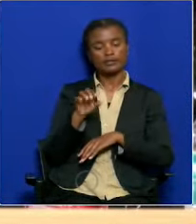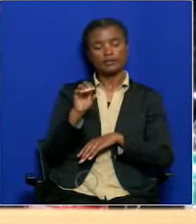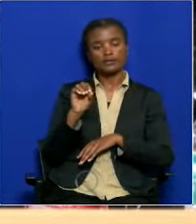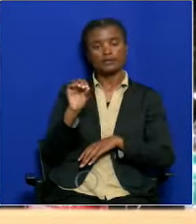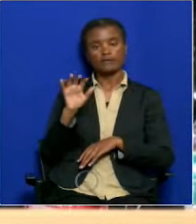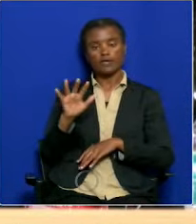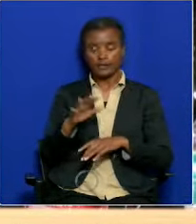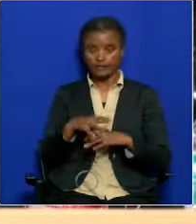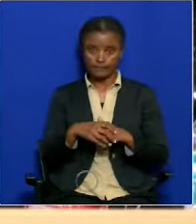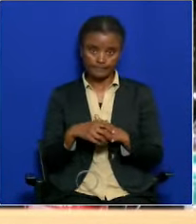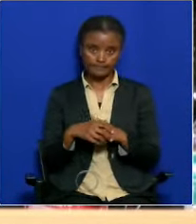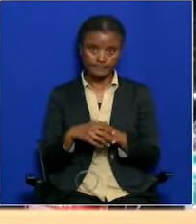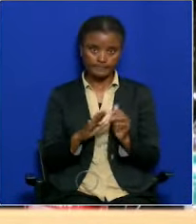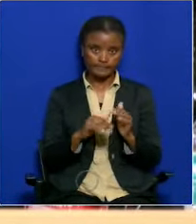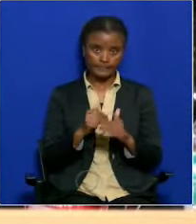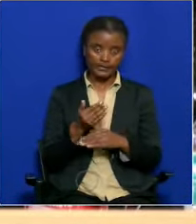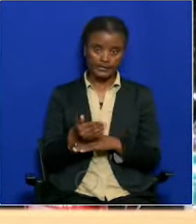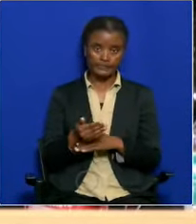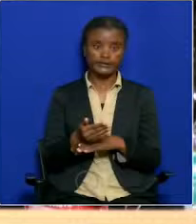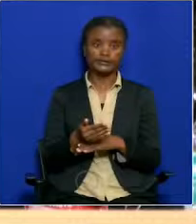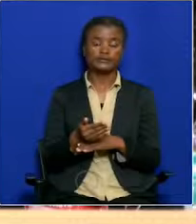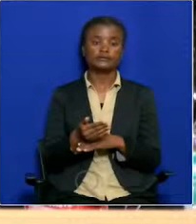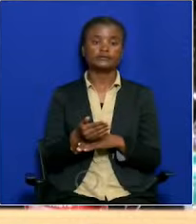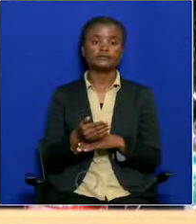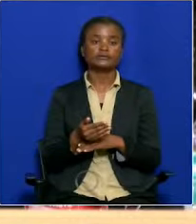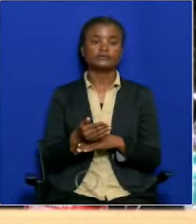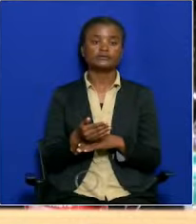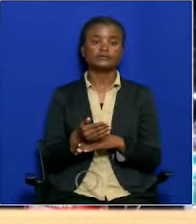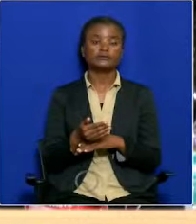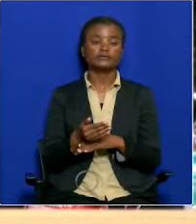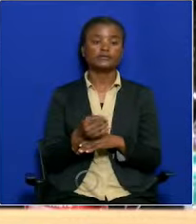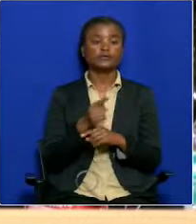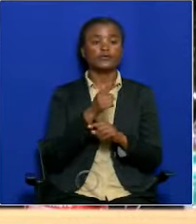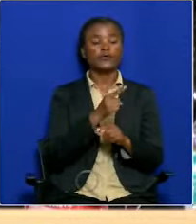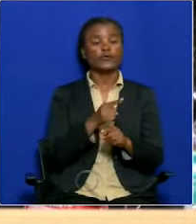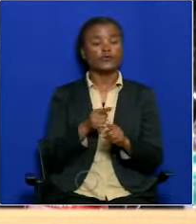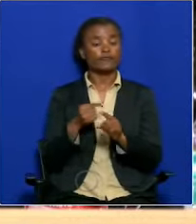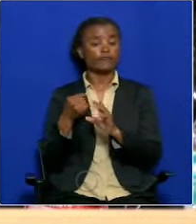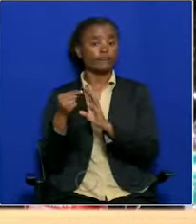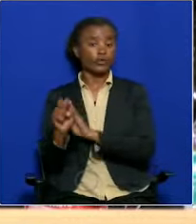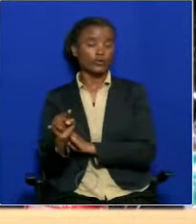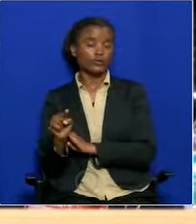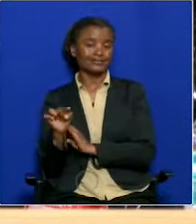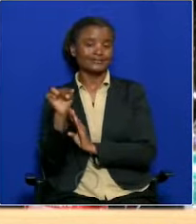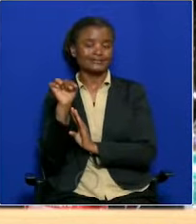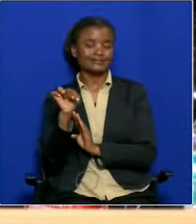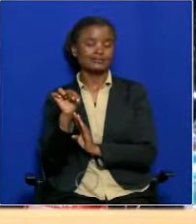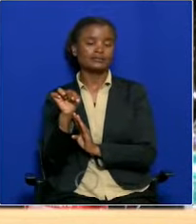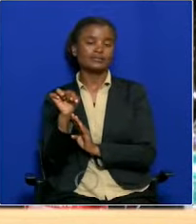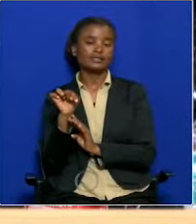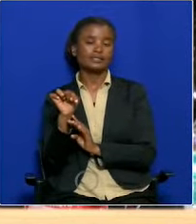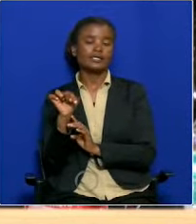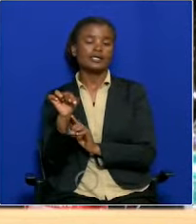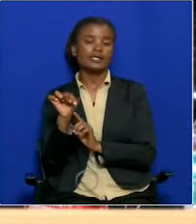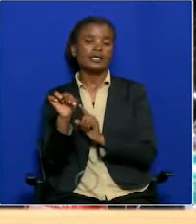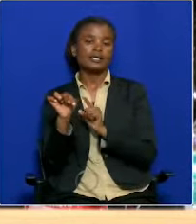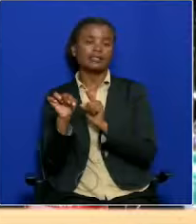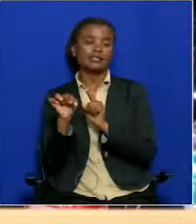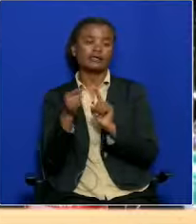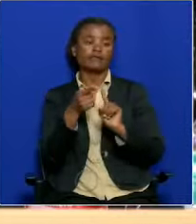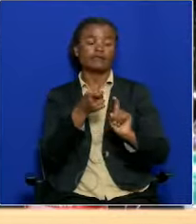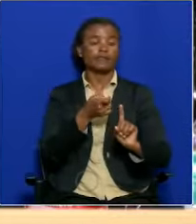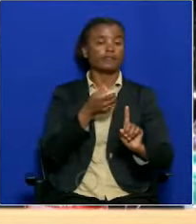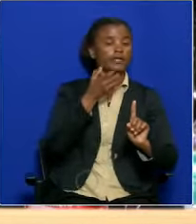you forward another message from Mr. Matlala to Sergeant Nkosi saying somebody's